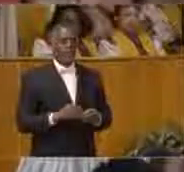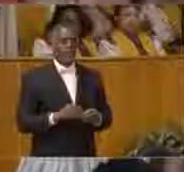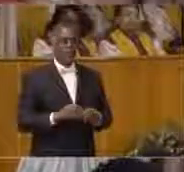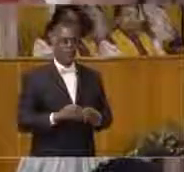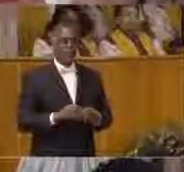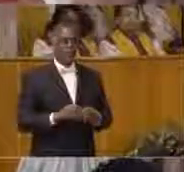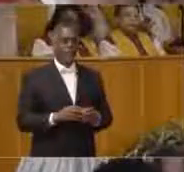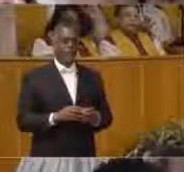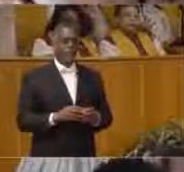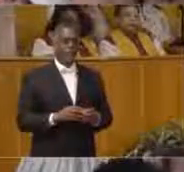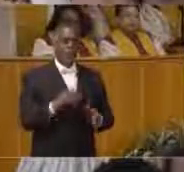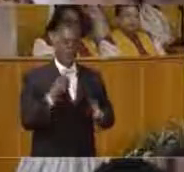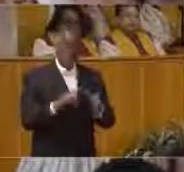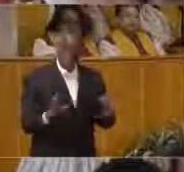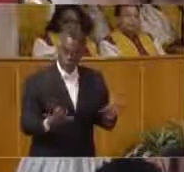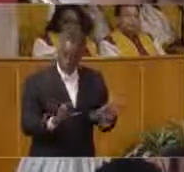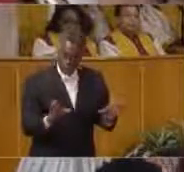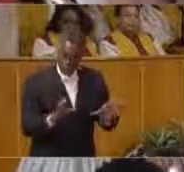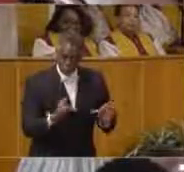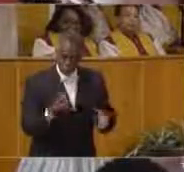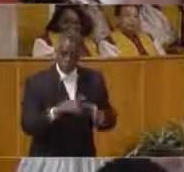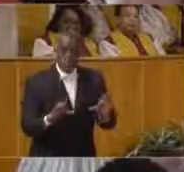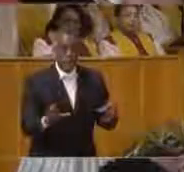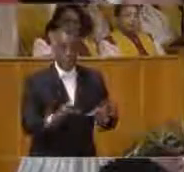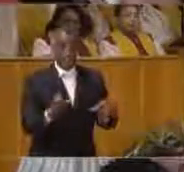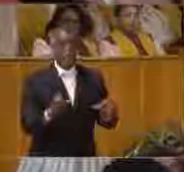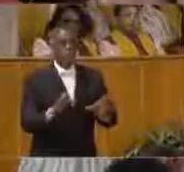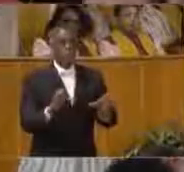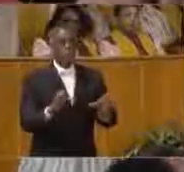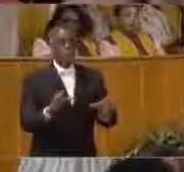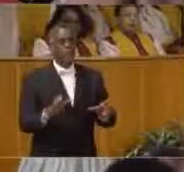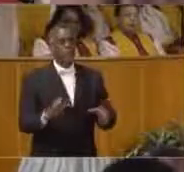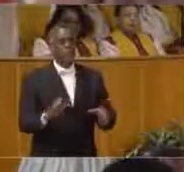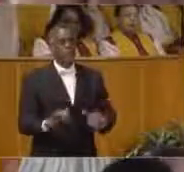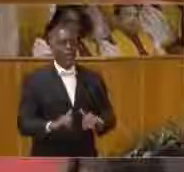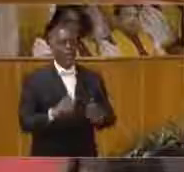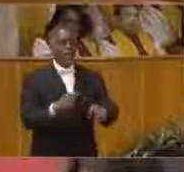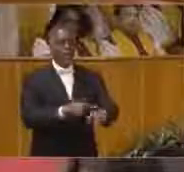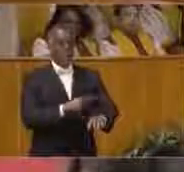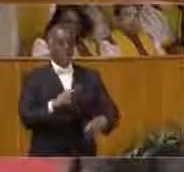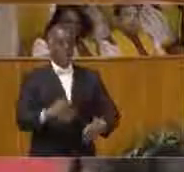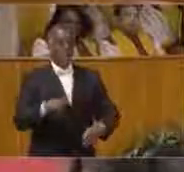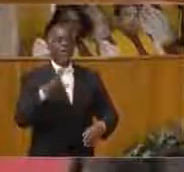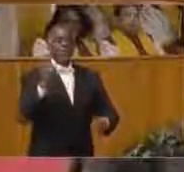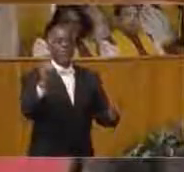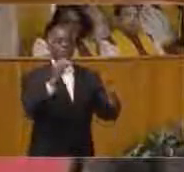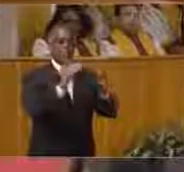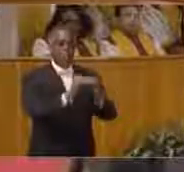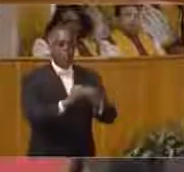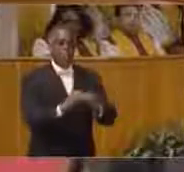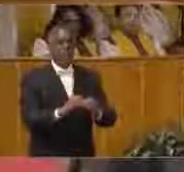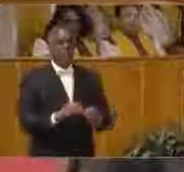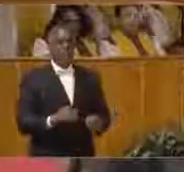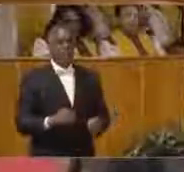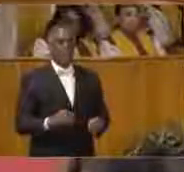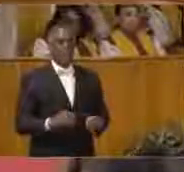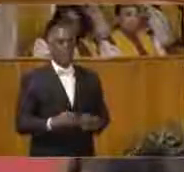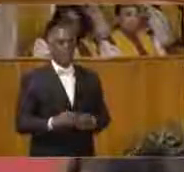What do you want to do, Jasmine? What you want to do? How long you want to keep this going? You give me five, I'll give you 50 more.